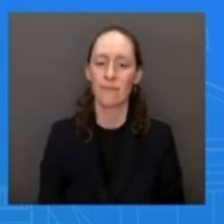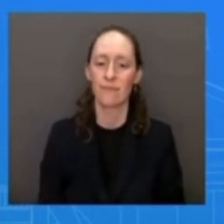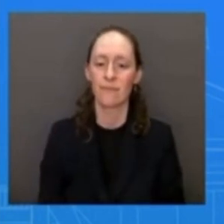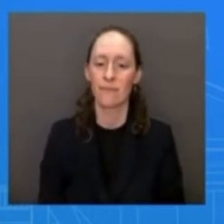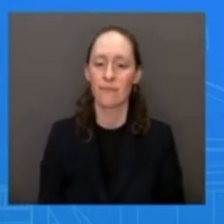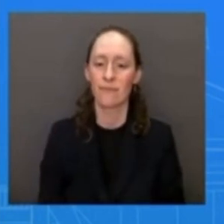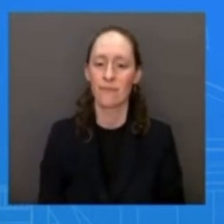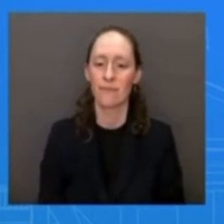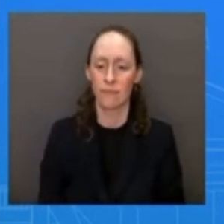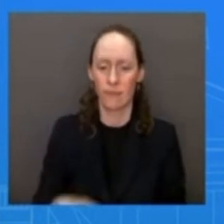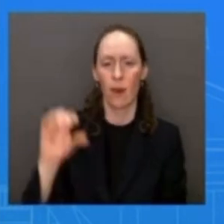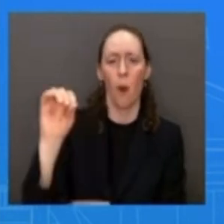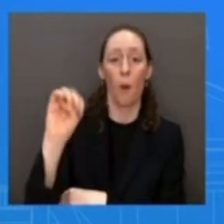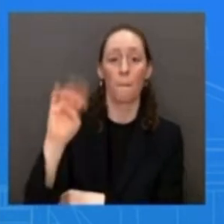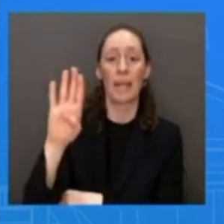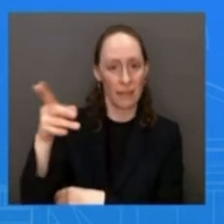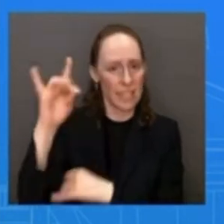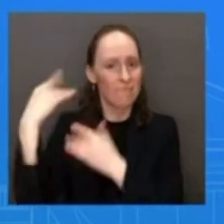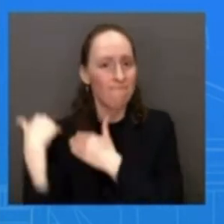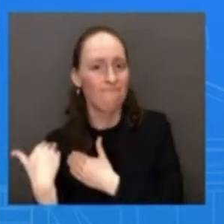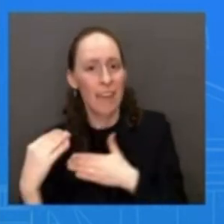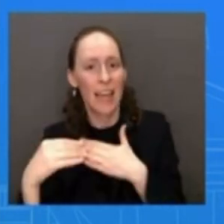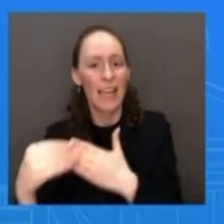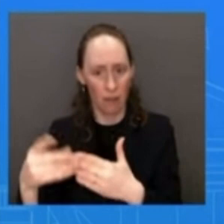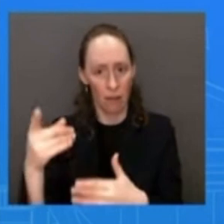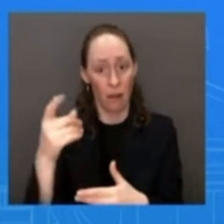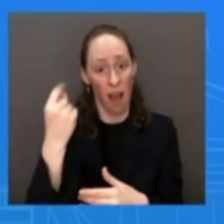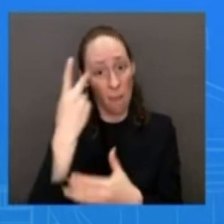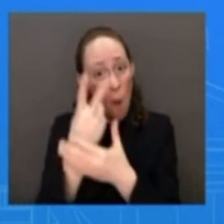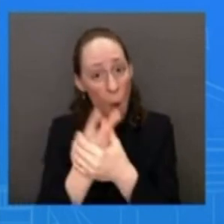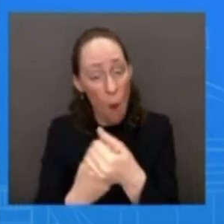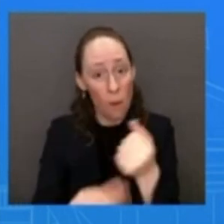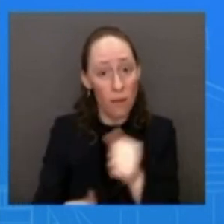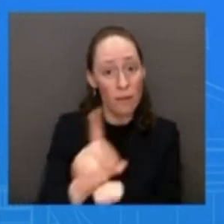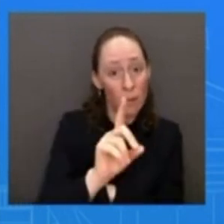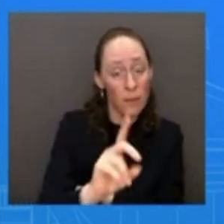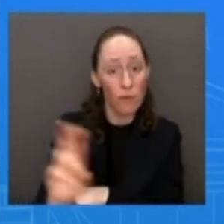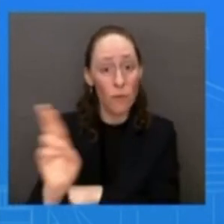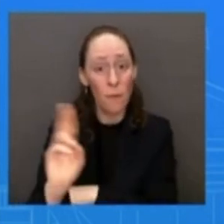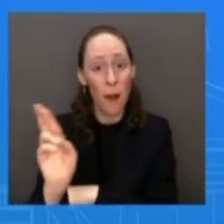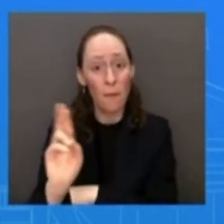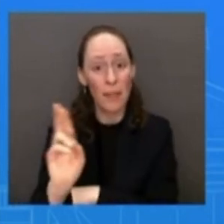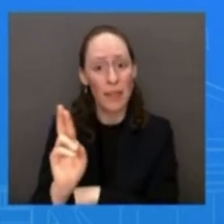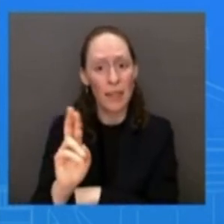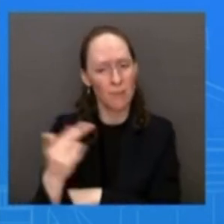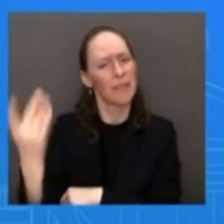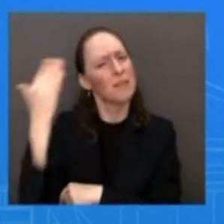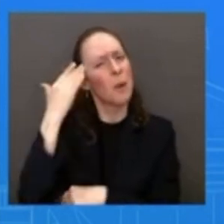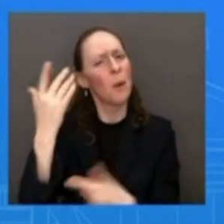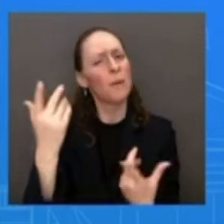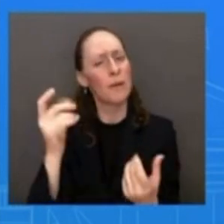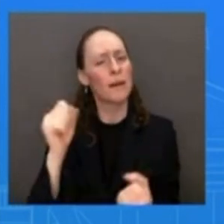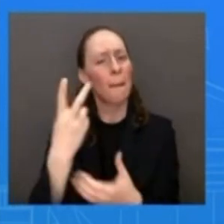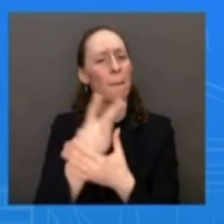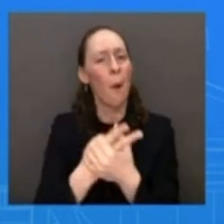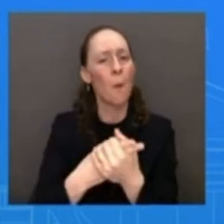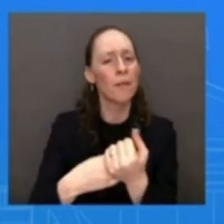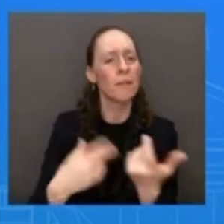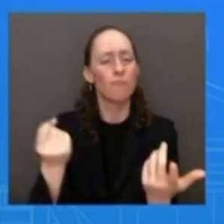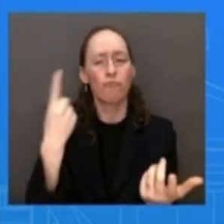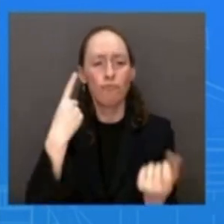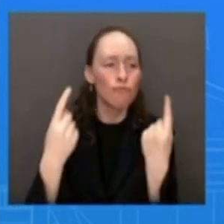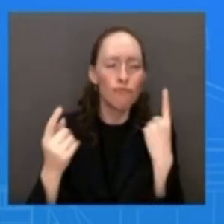Democrat and a Republican, so has had that bipartisan experience as well. He's well qualified for this position. He was